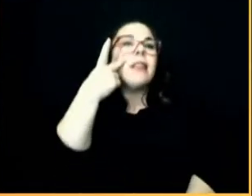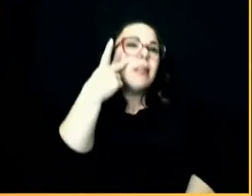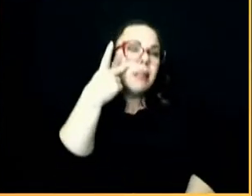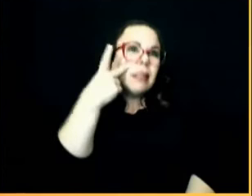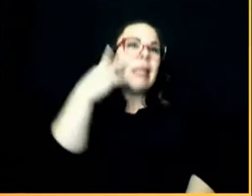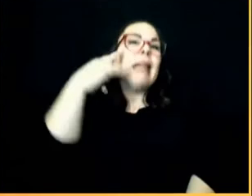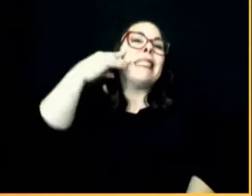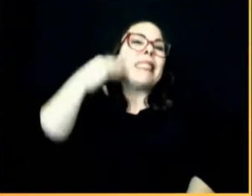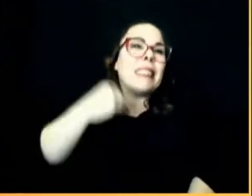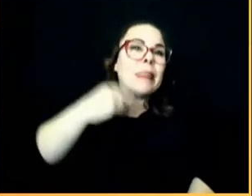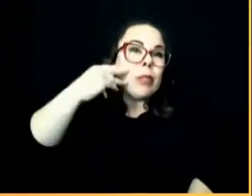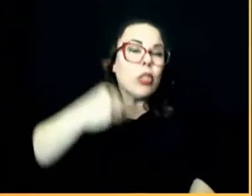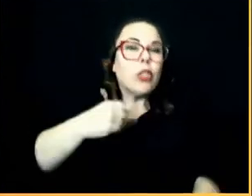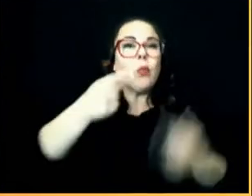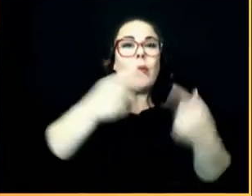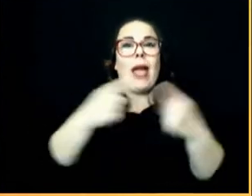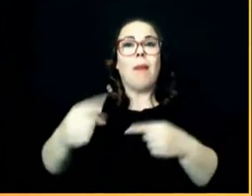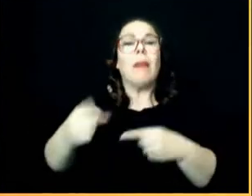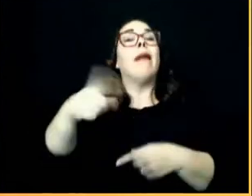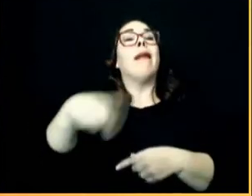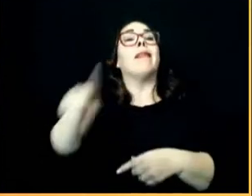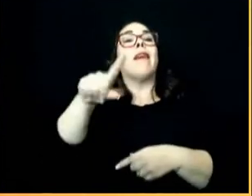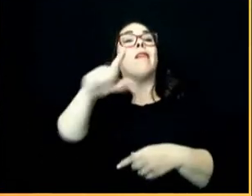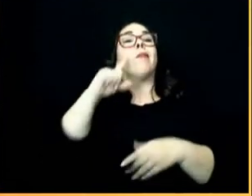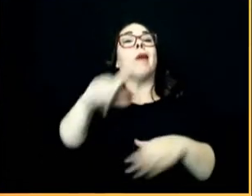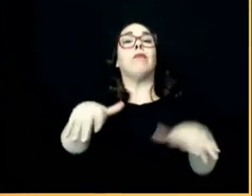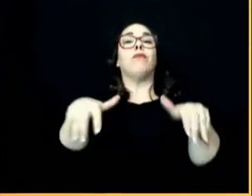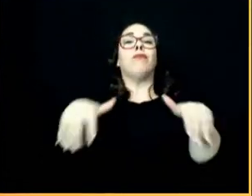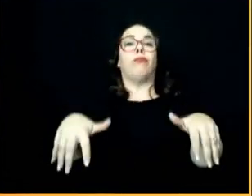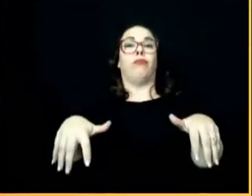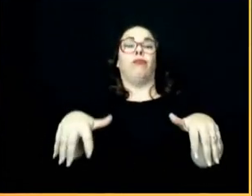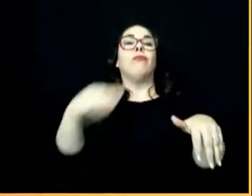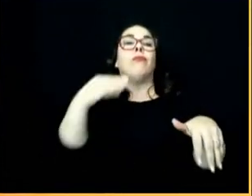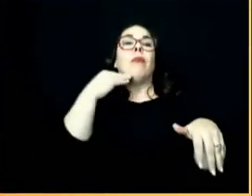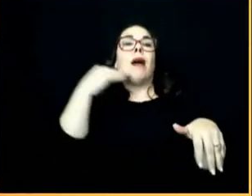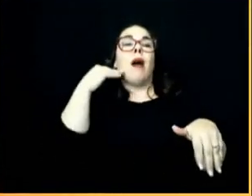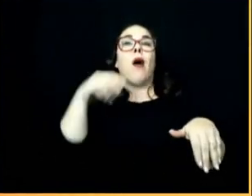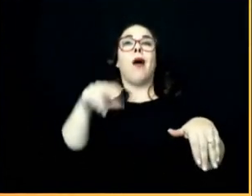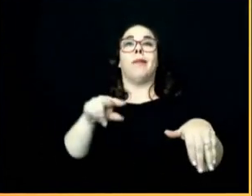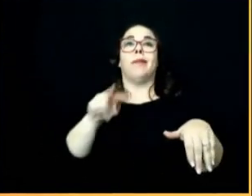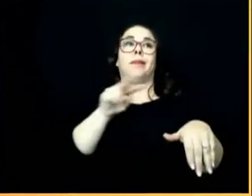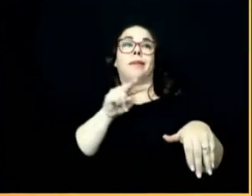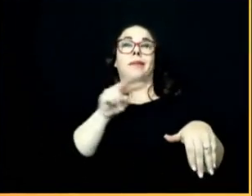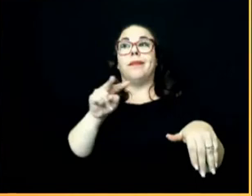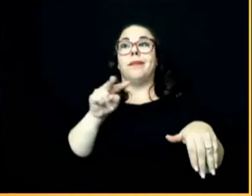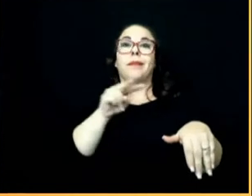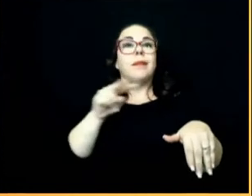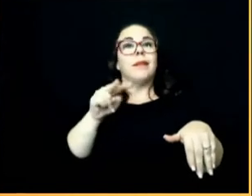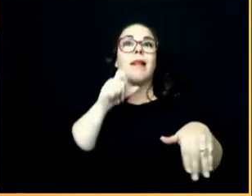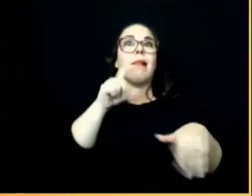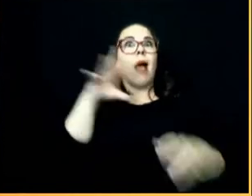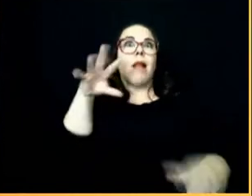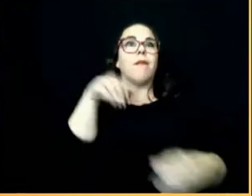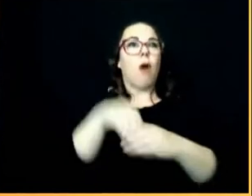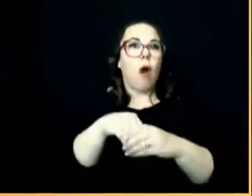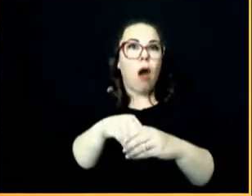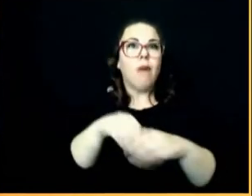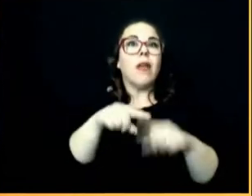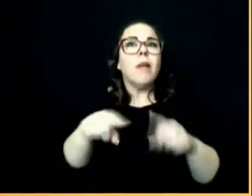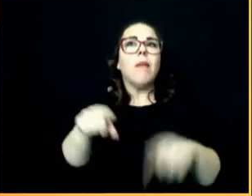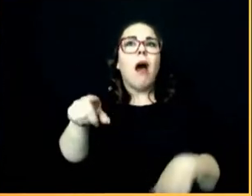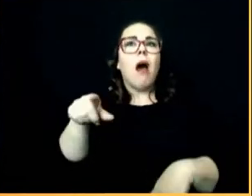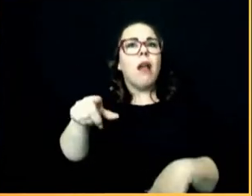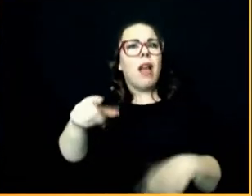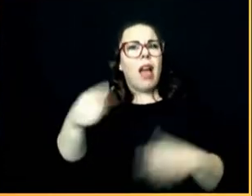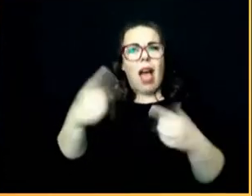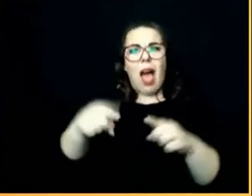in the halls of government, watching legislators try to file bills that attack our restroom rights